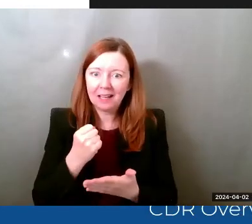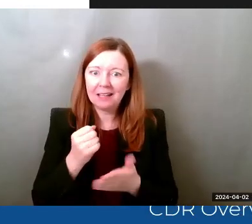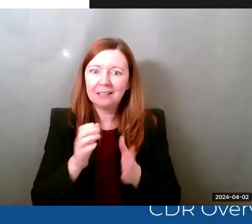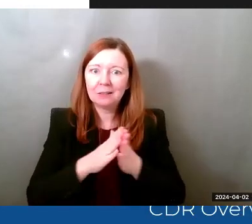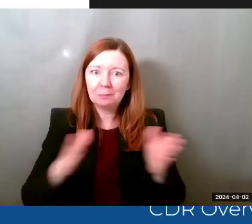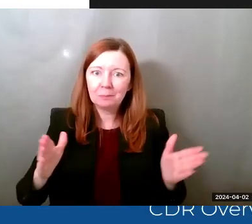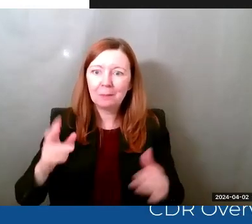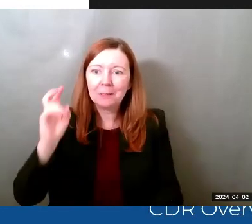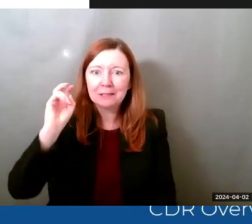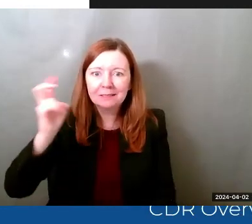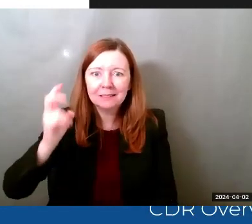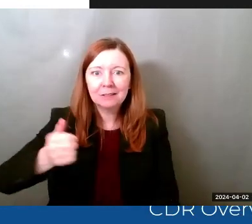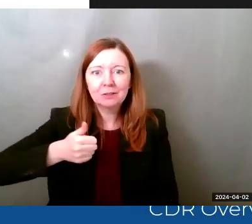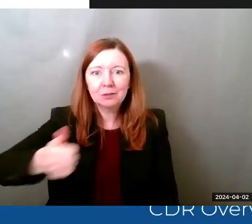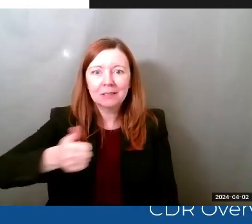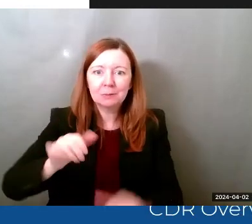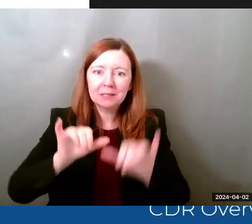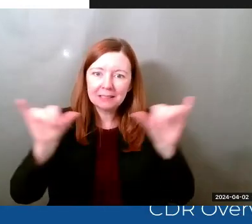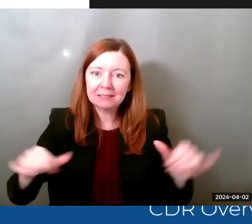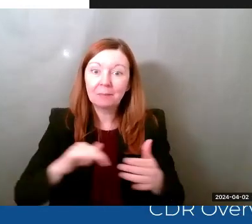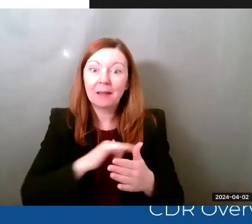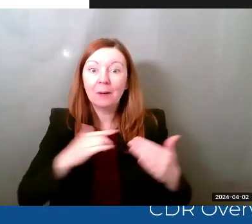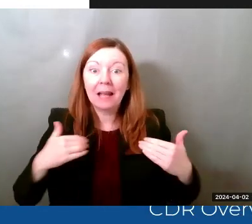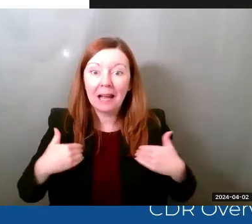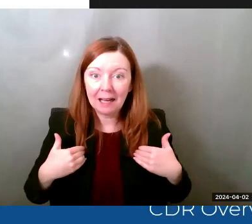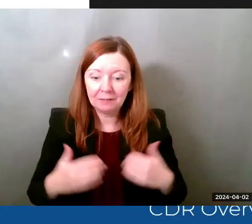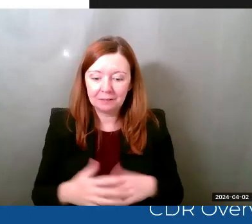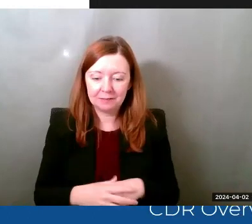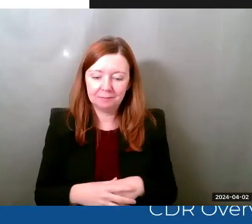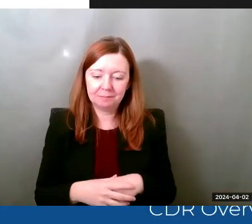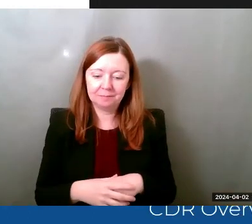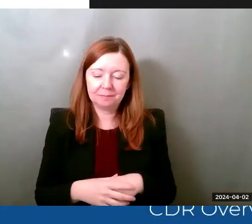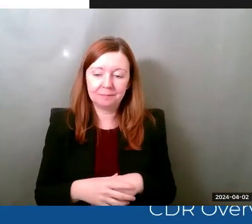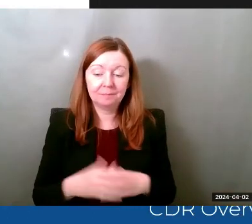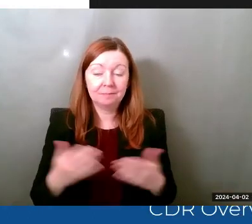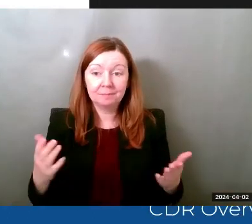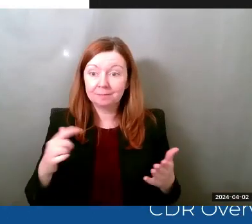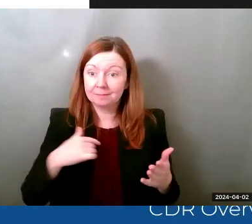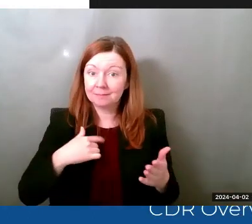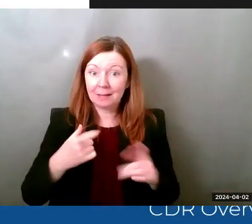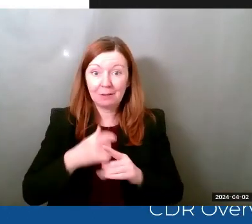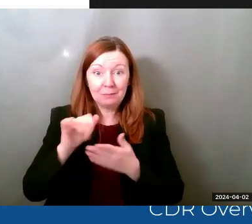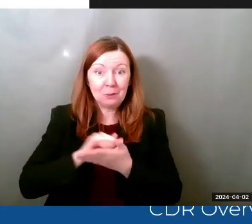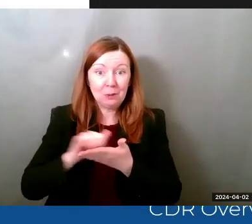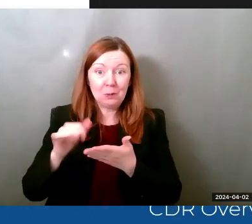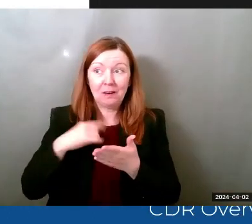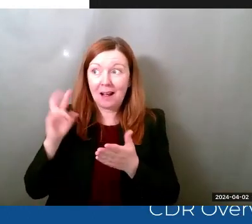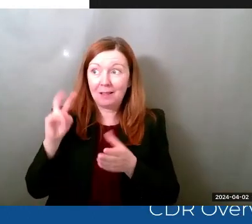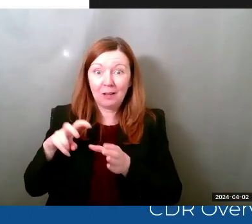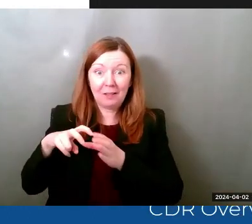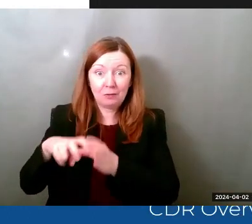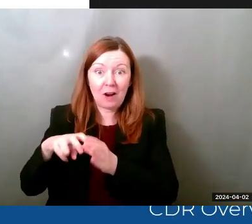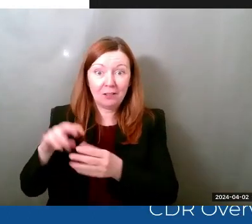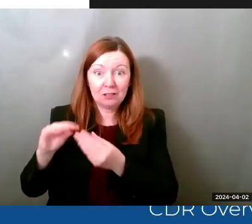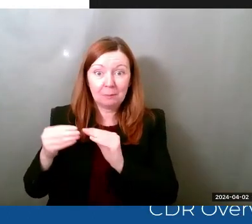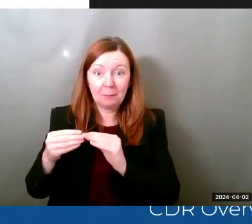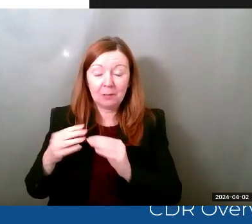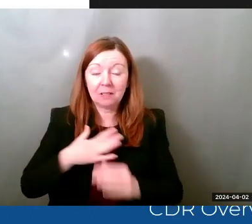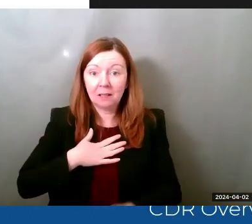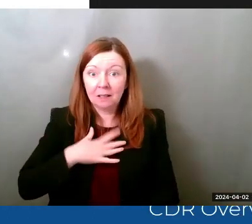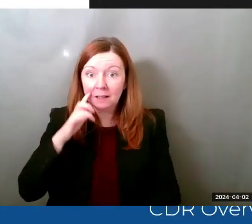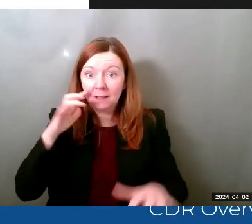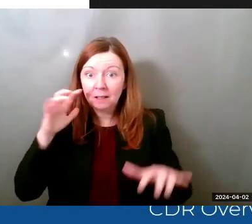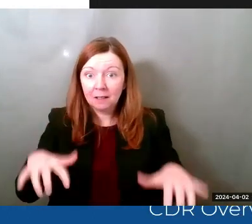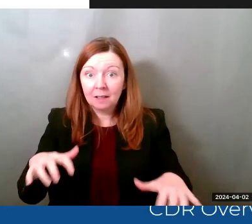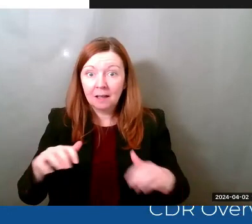public transportation system that we have. And as a New Yorker, I look at the ridership numbers and I'm aghast